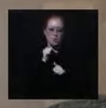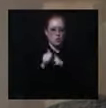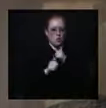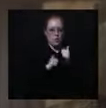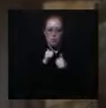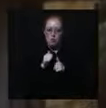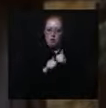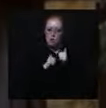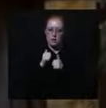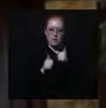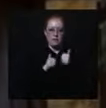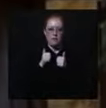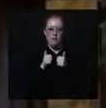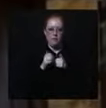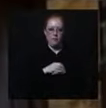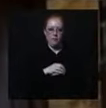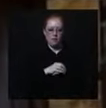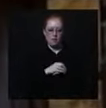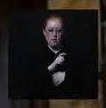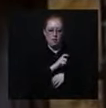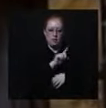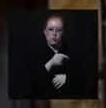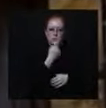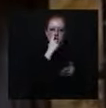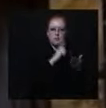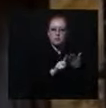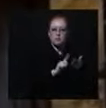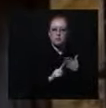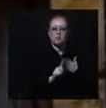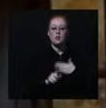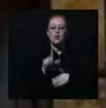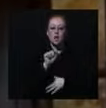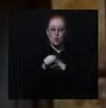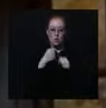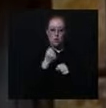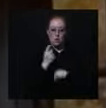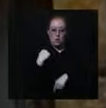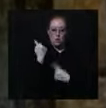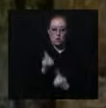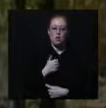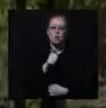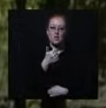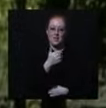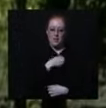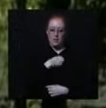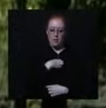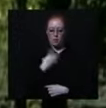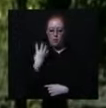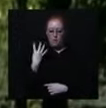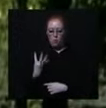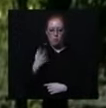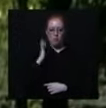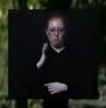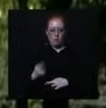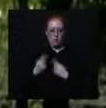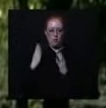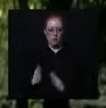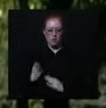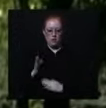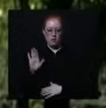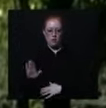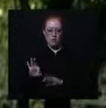law enforcement who was making an inquiry. Over a 20-year period, at least 10 complaints, including 4 from former residents or family members,